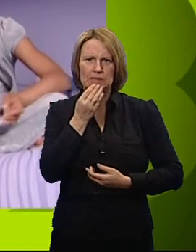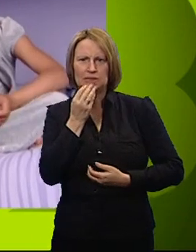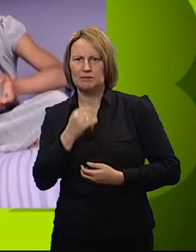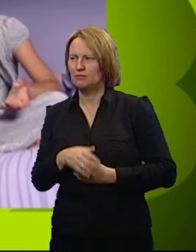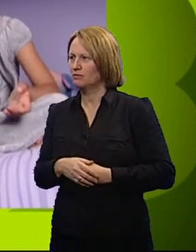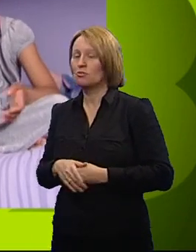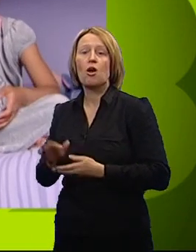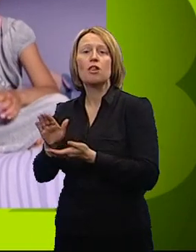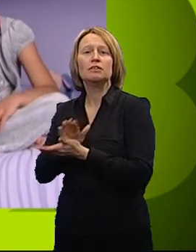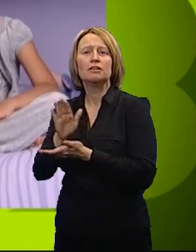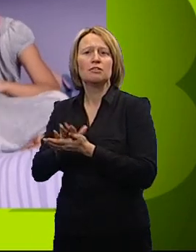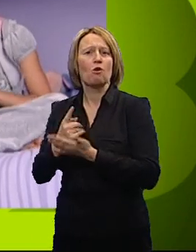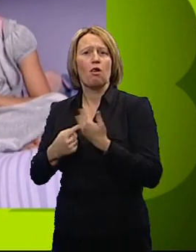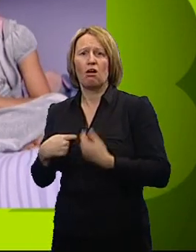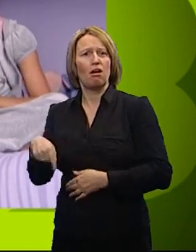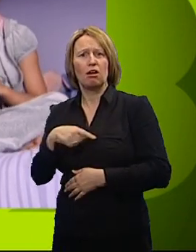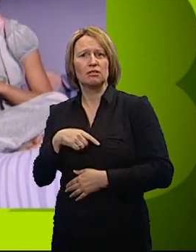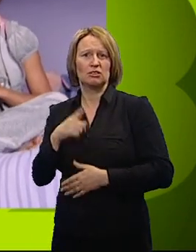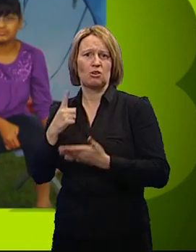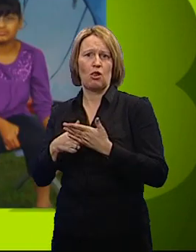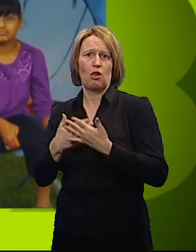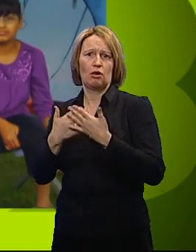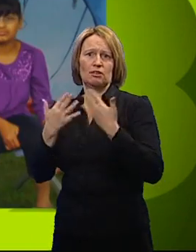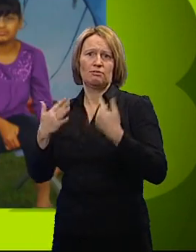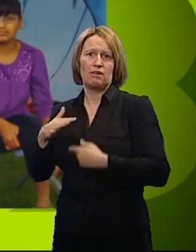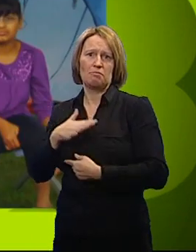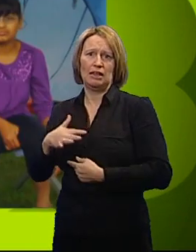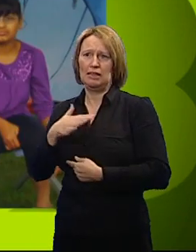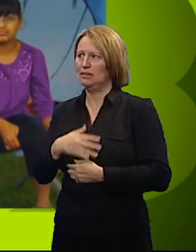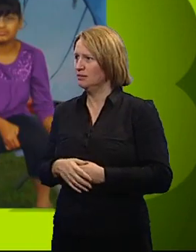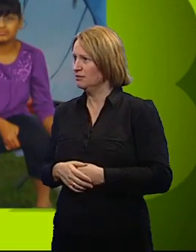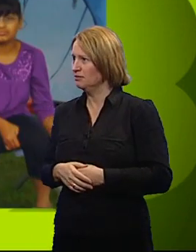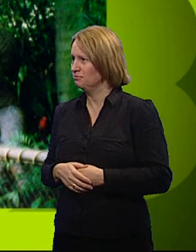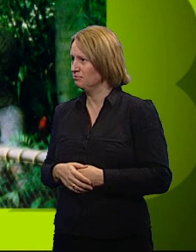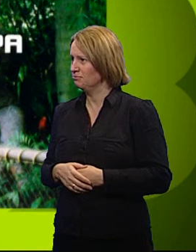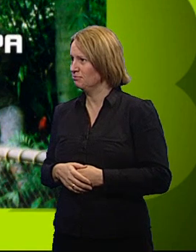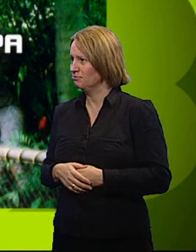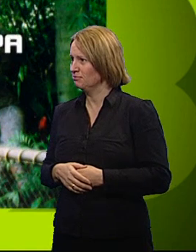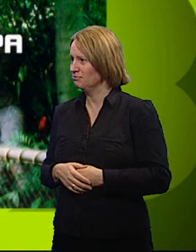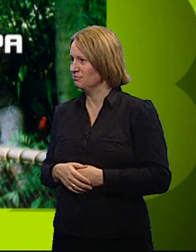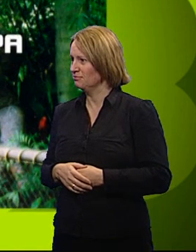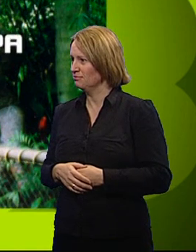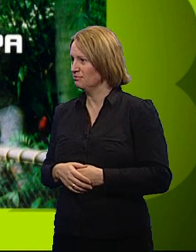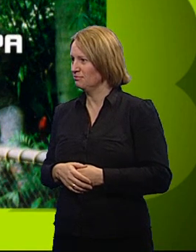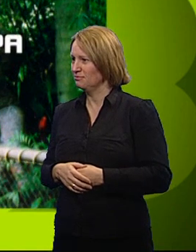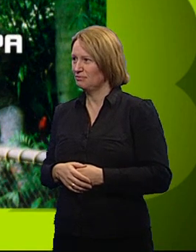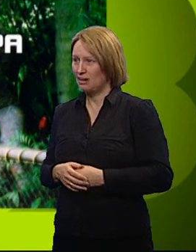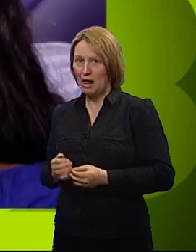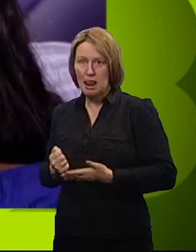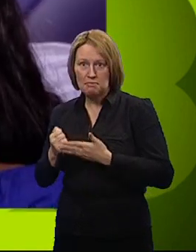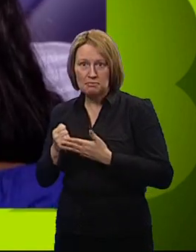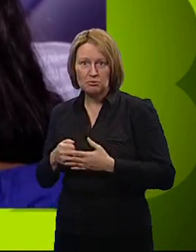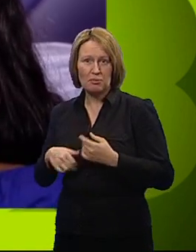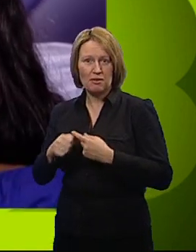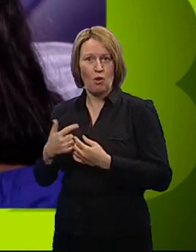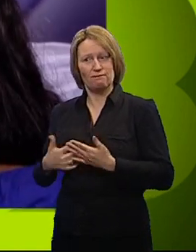When we're on holiday, it's not just us. We've also got loads of family. I think it would make a really big